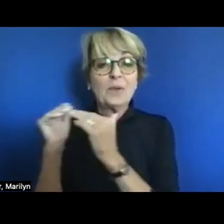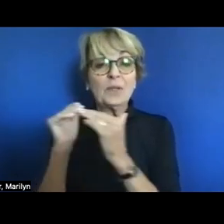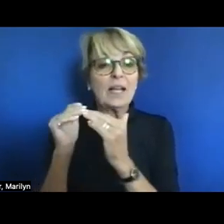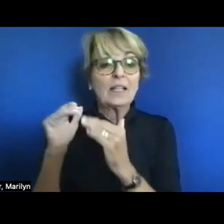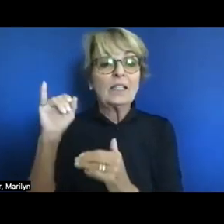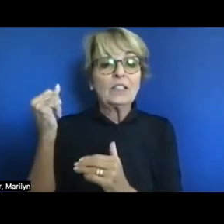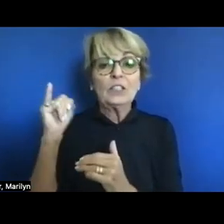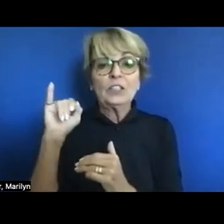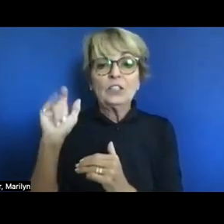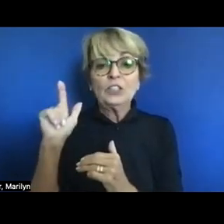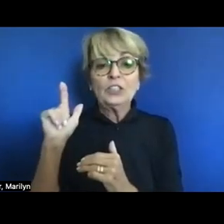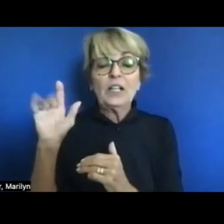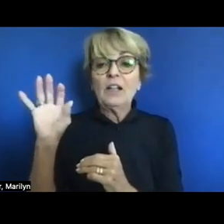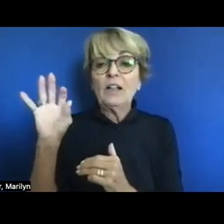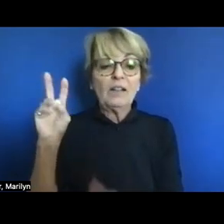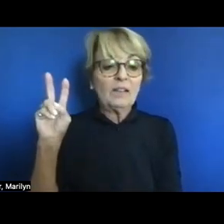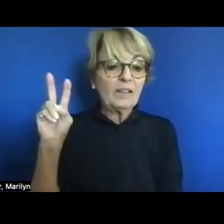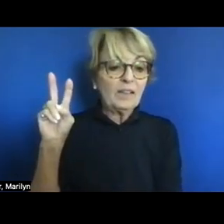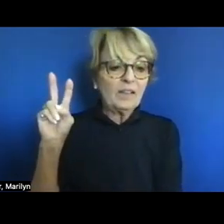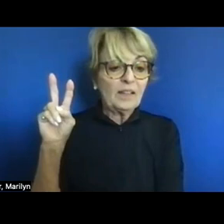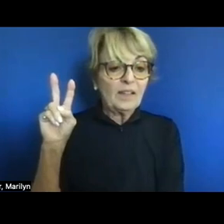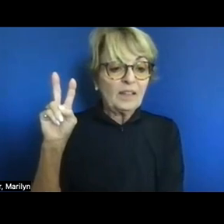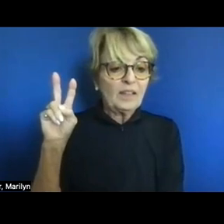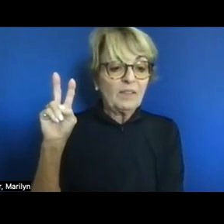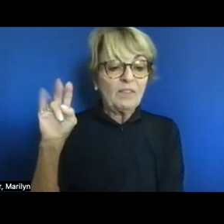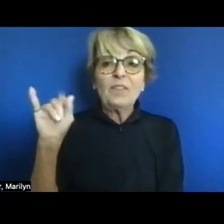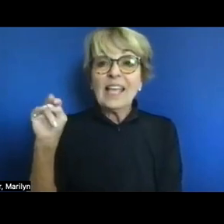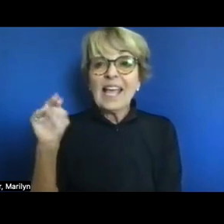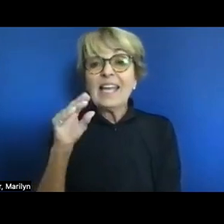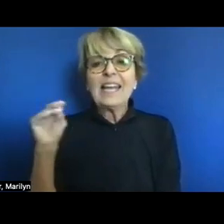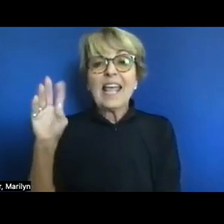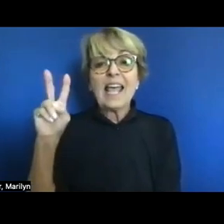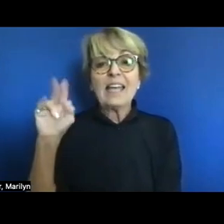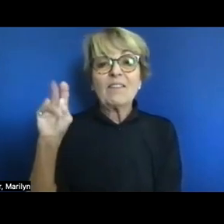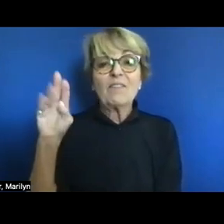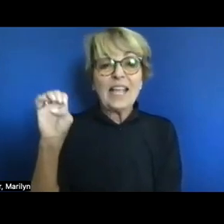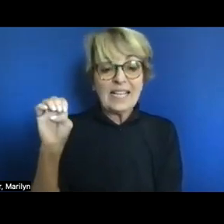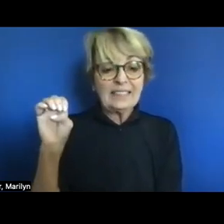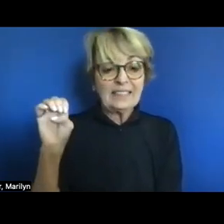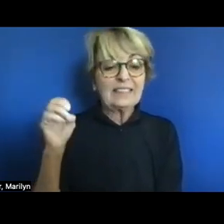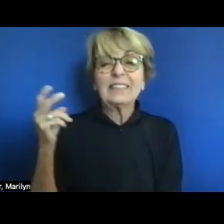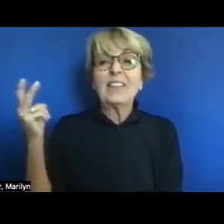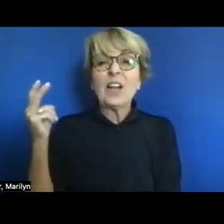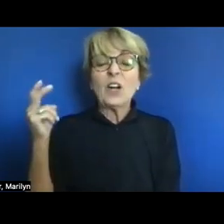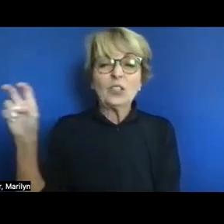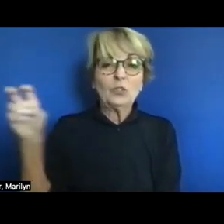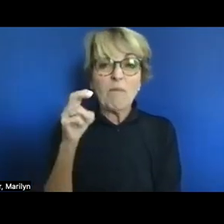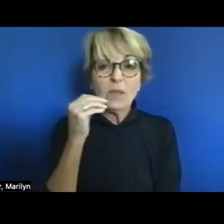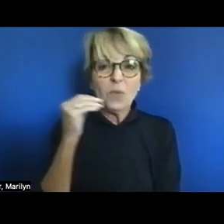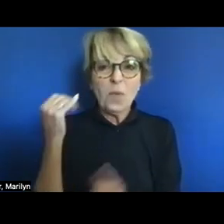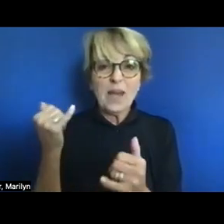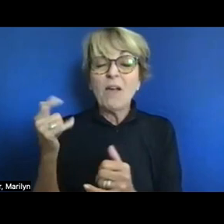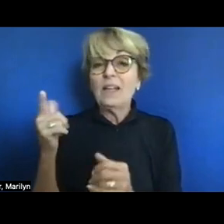Vinh and Lawrence Carter Long, are actually traveling from Boston back home. They were doing a